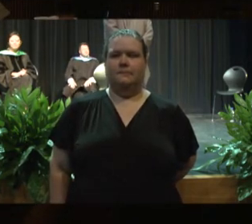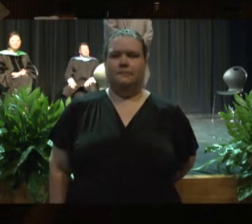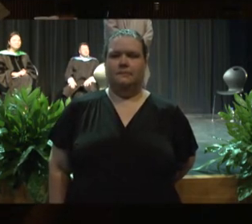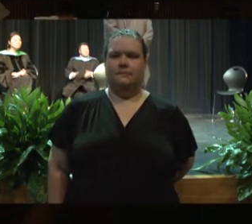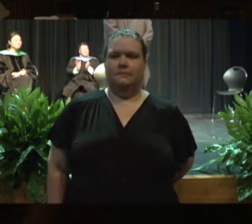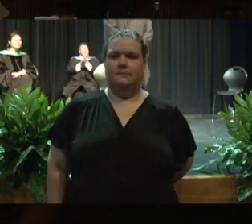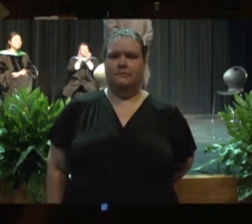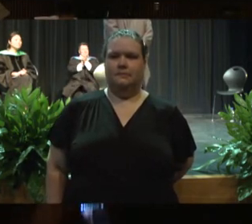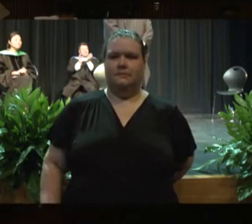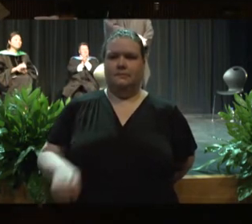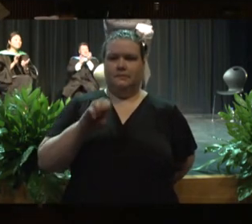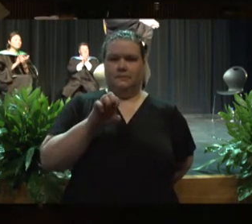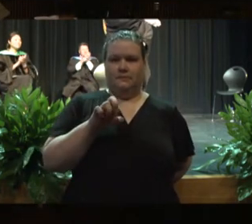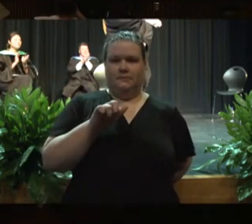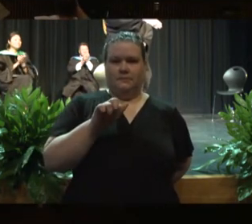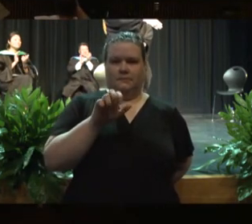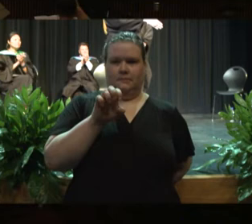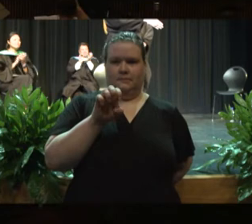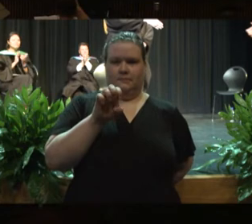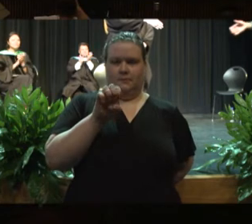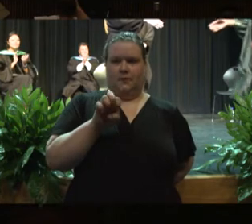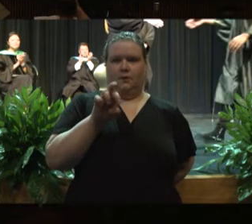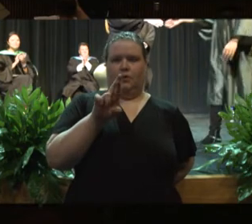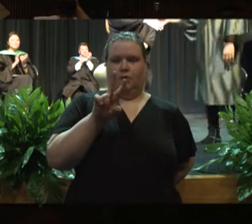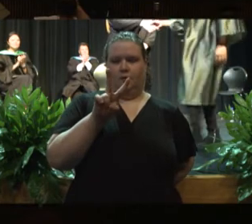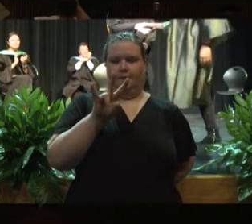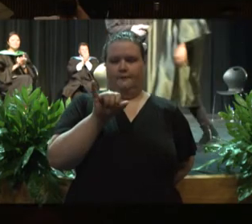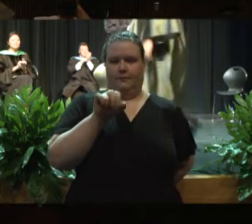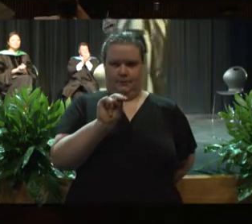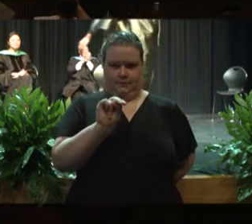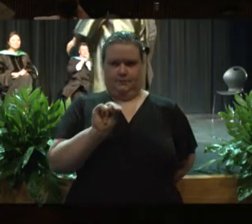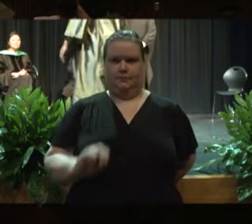Audrey Mercedes Irvin.